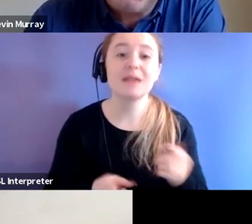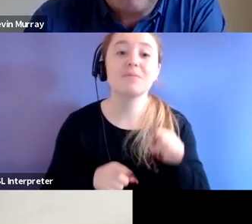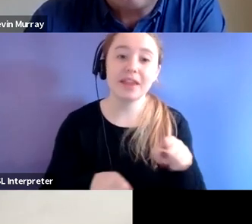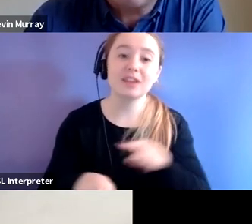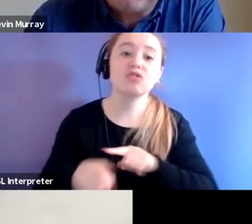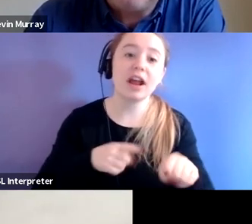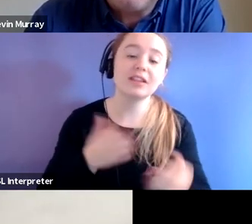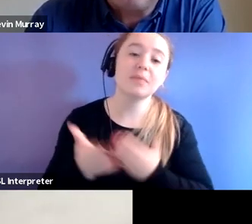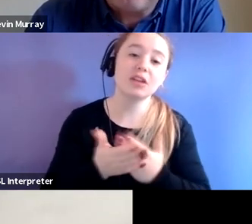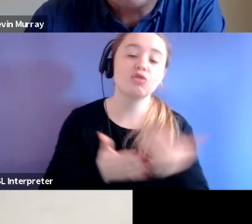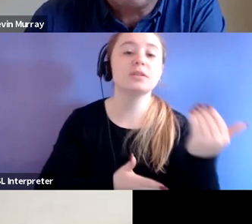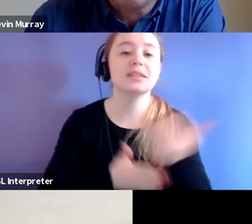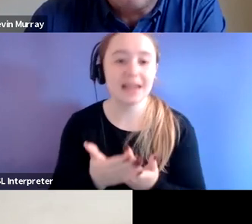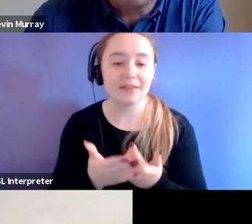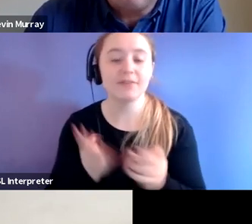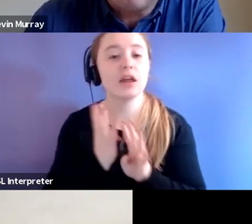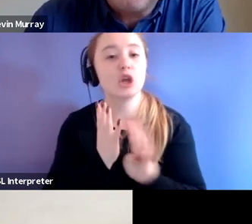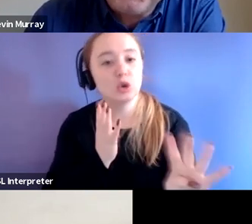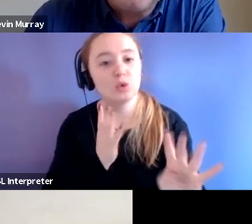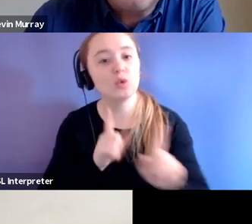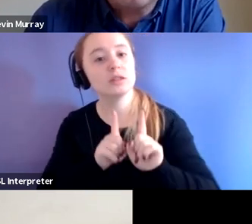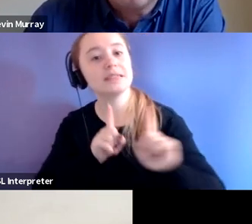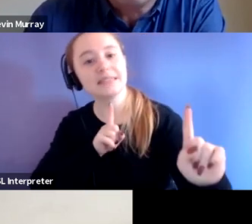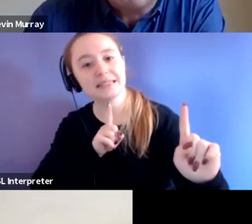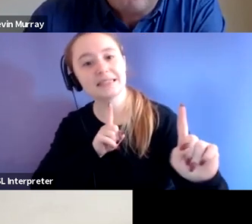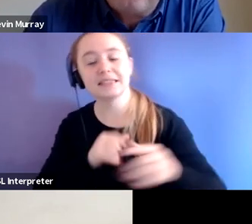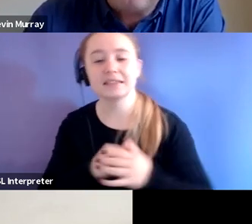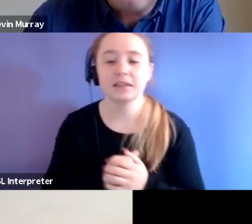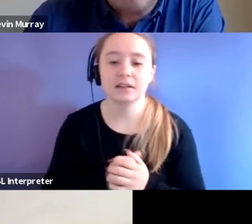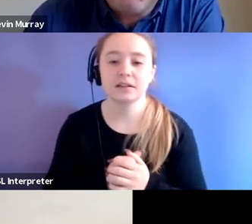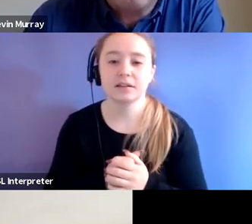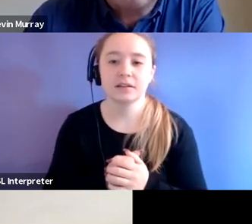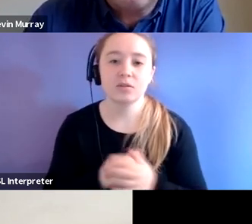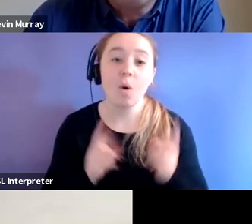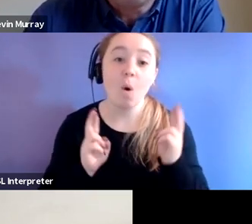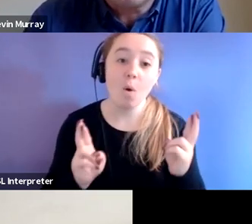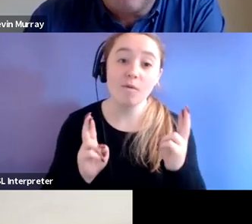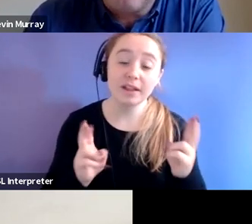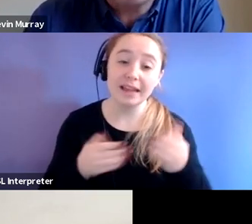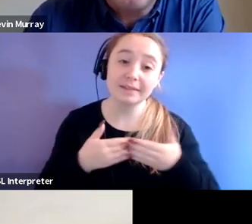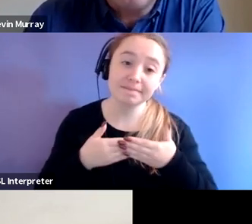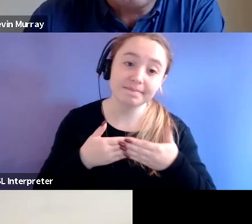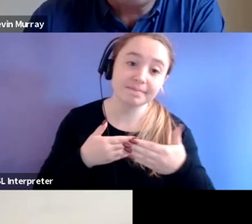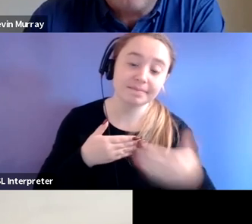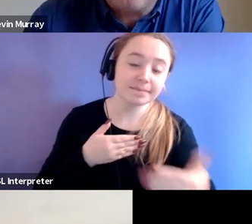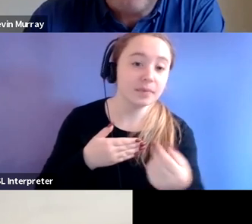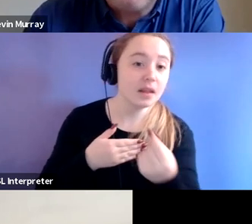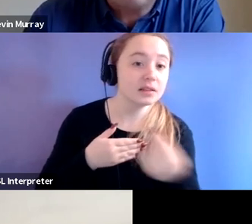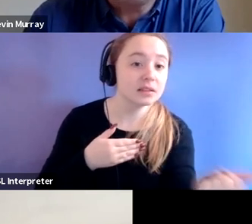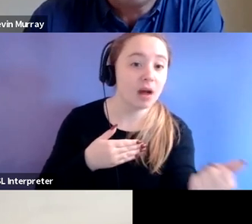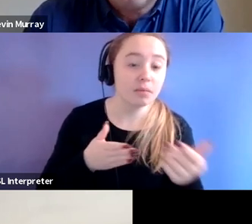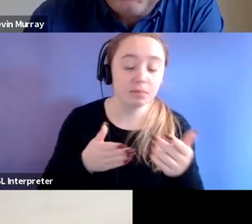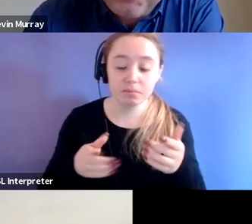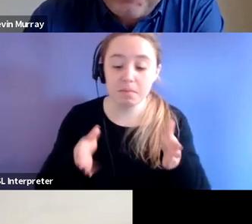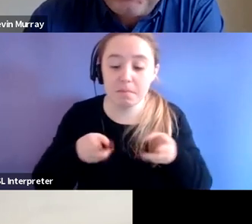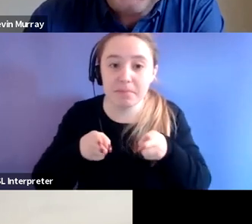make it safer. It's a public health measure. And I think we've got to see it as such. So hopefully, maybe in time, some of those could become widened